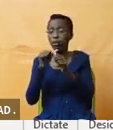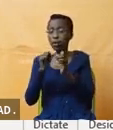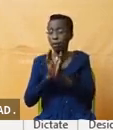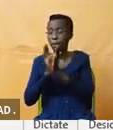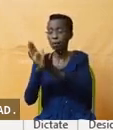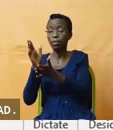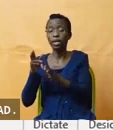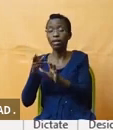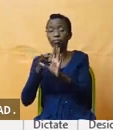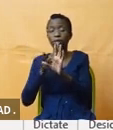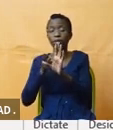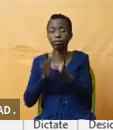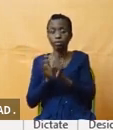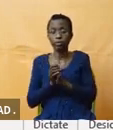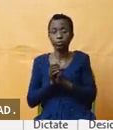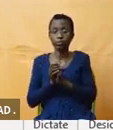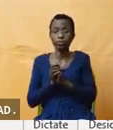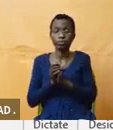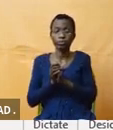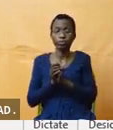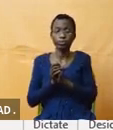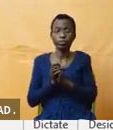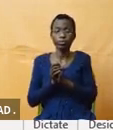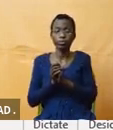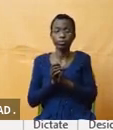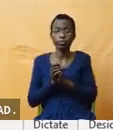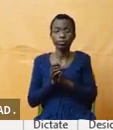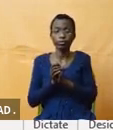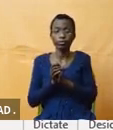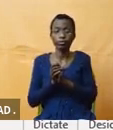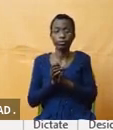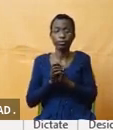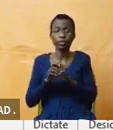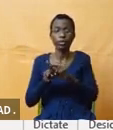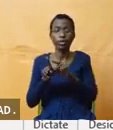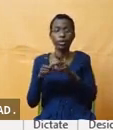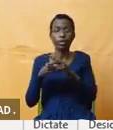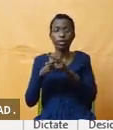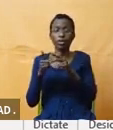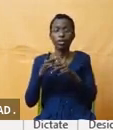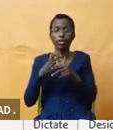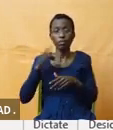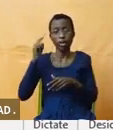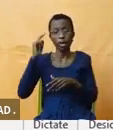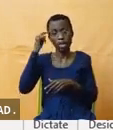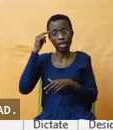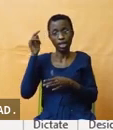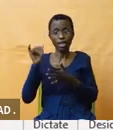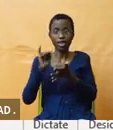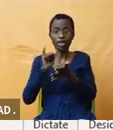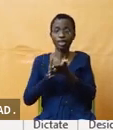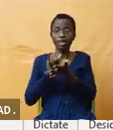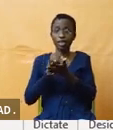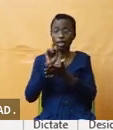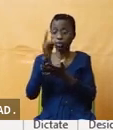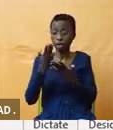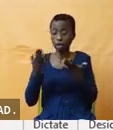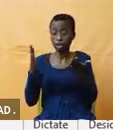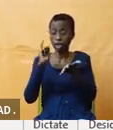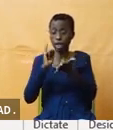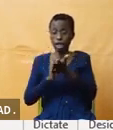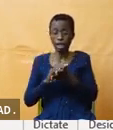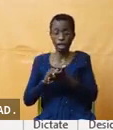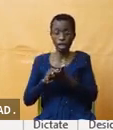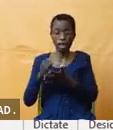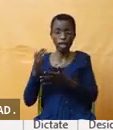participation. So just to start off, I think the one thing that keeps coming up is the